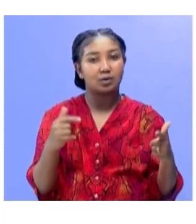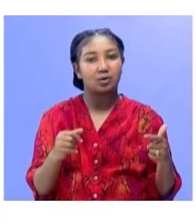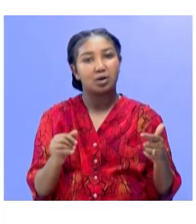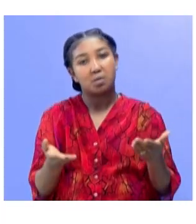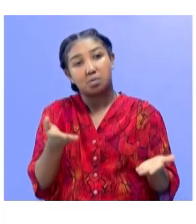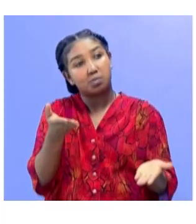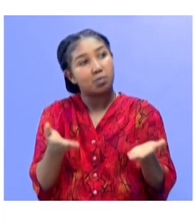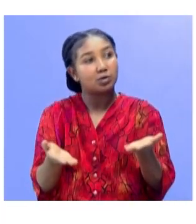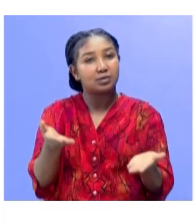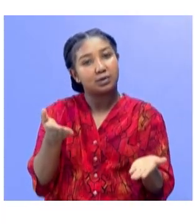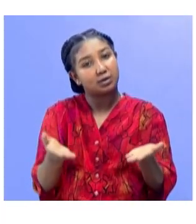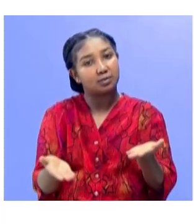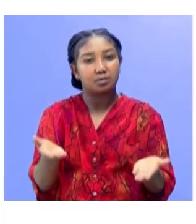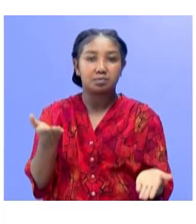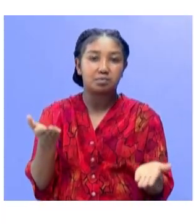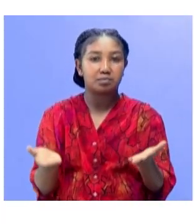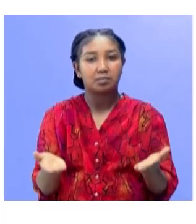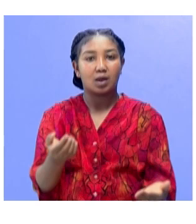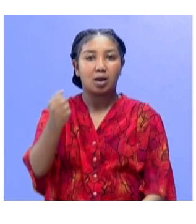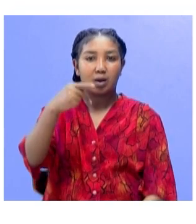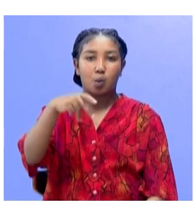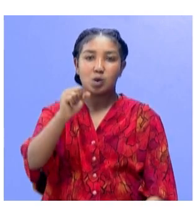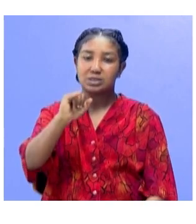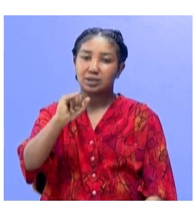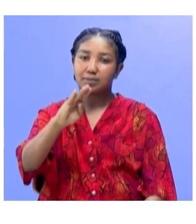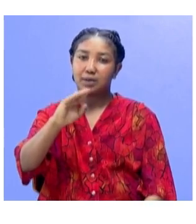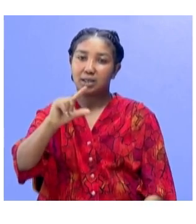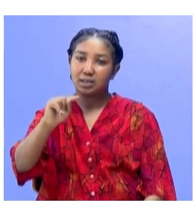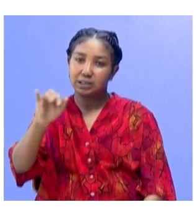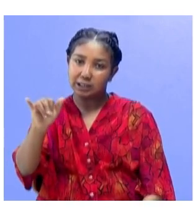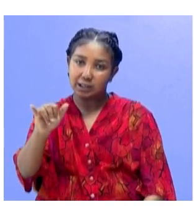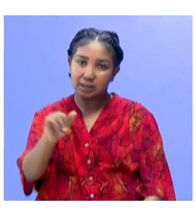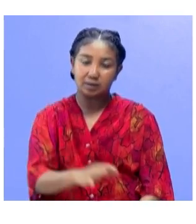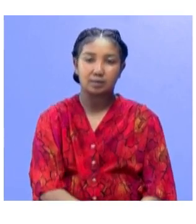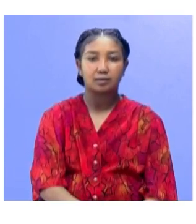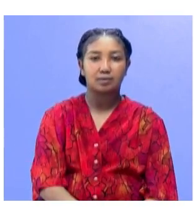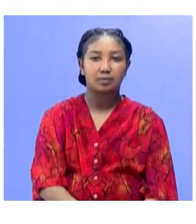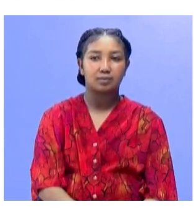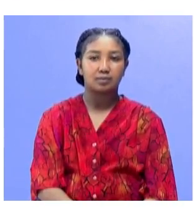show you why we call it possibility condition. All right? Possibility